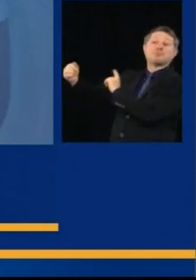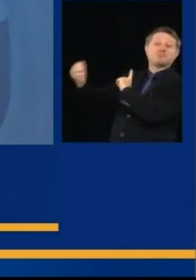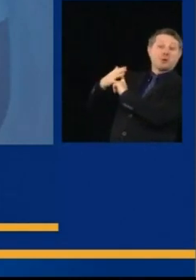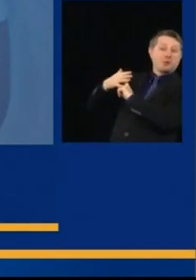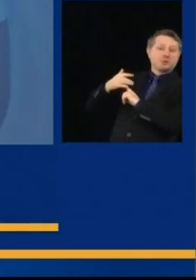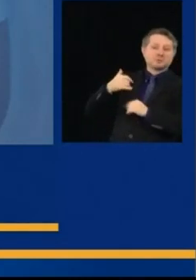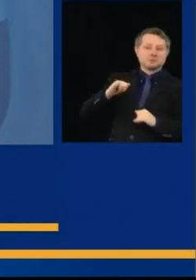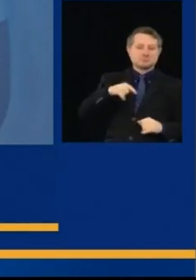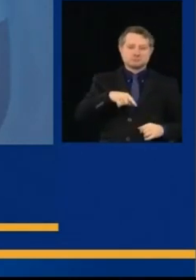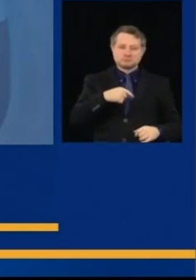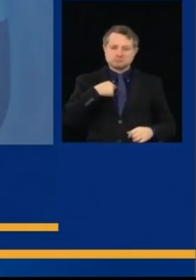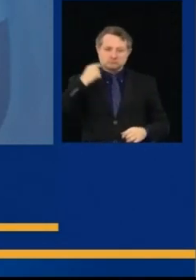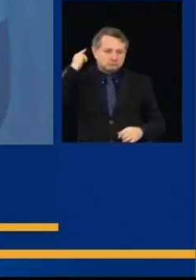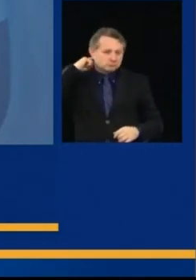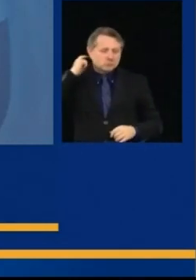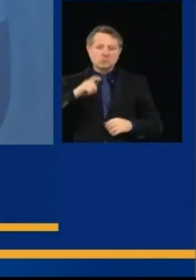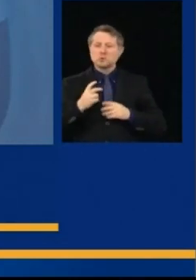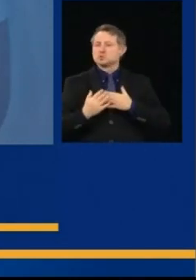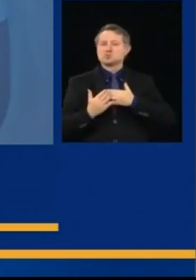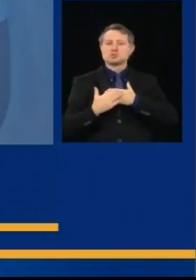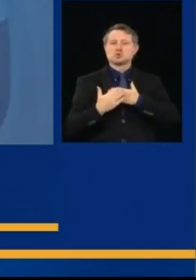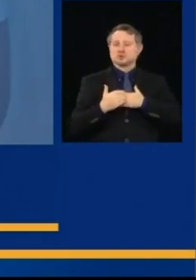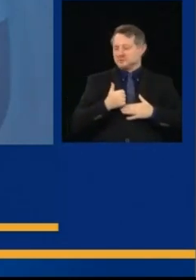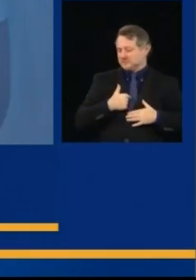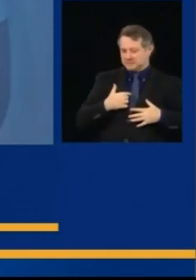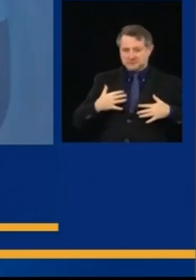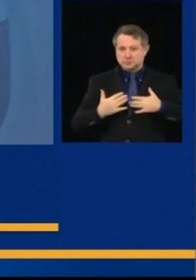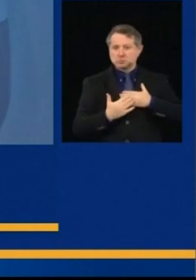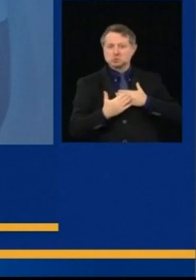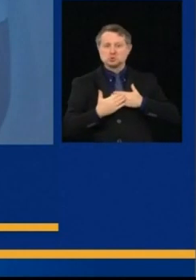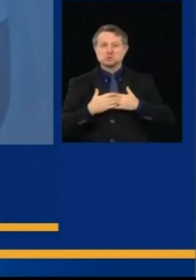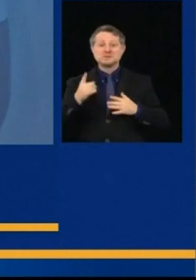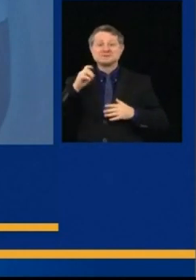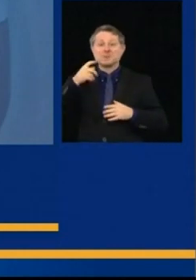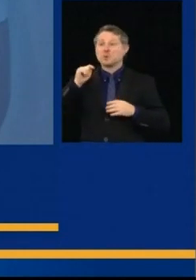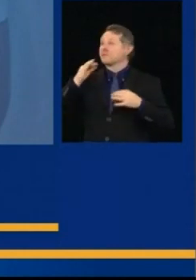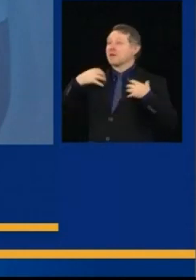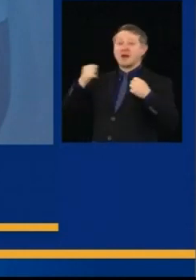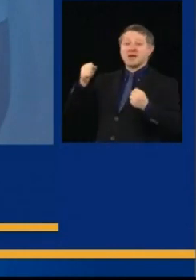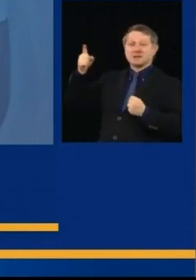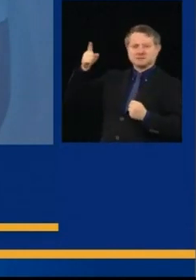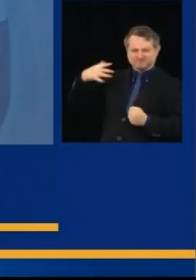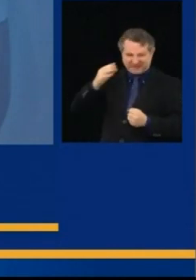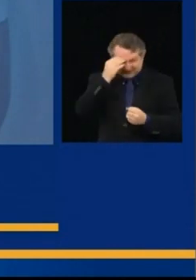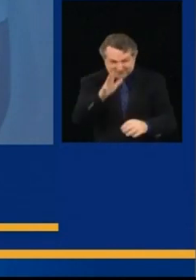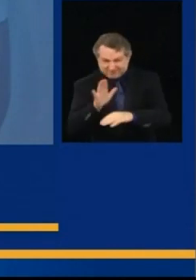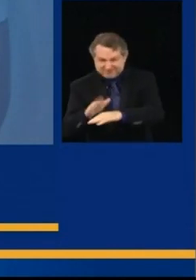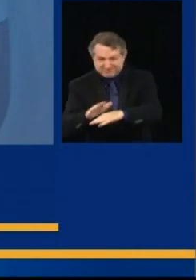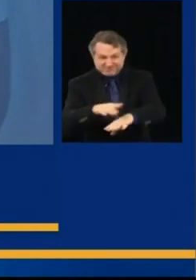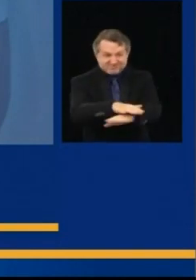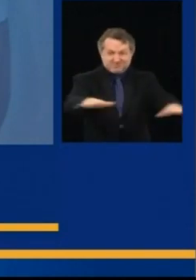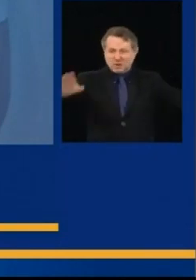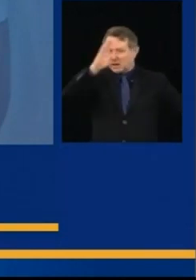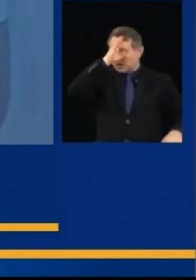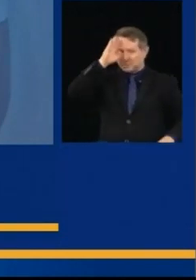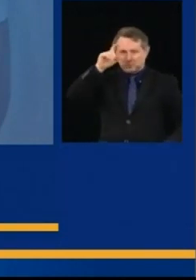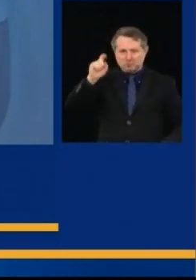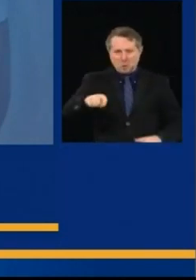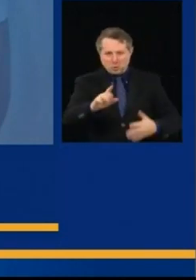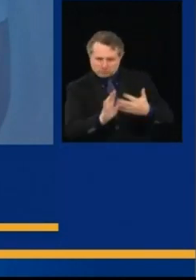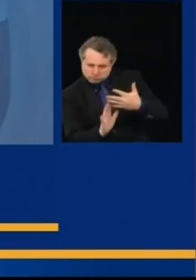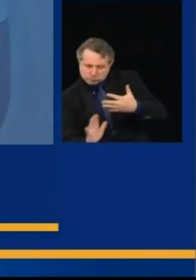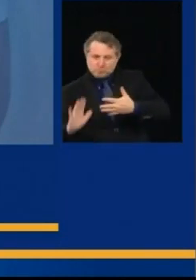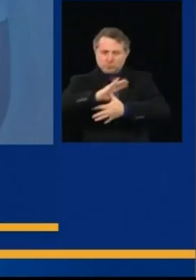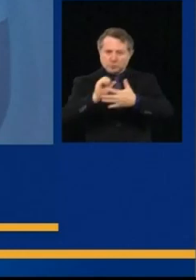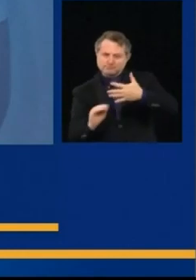alert in this situation. Department of Health has told the hospitals in the state to prioritize COVID testing for